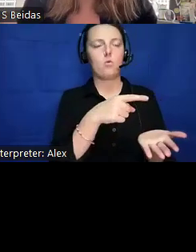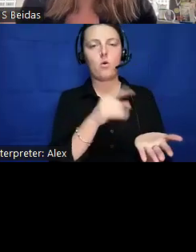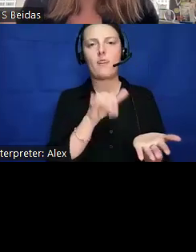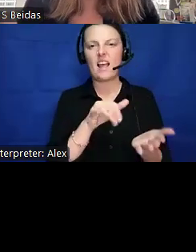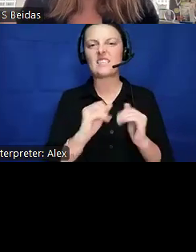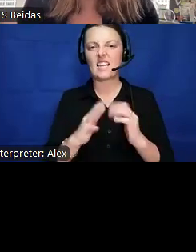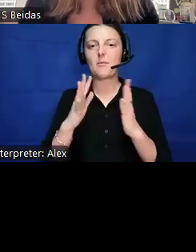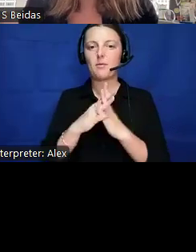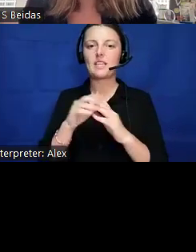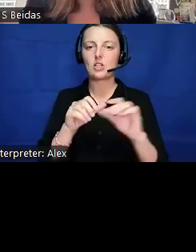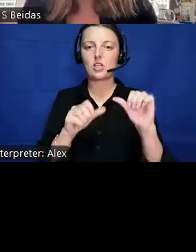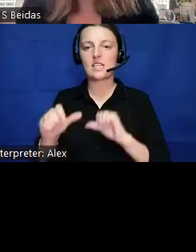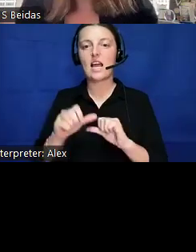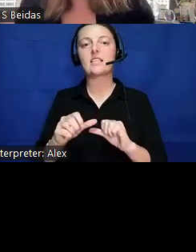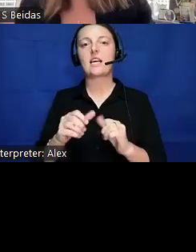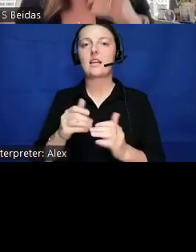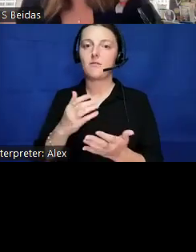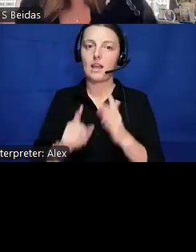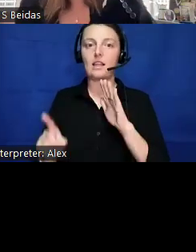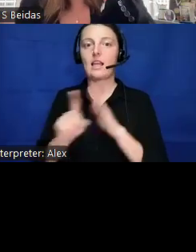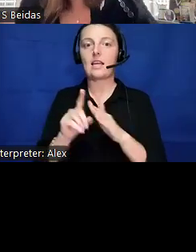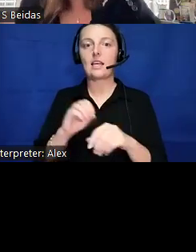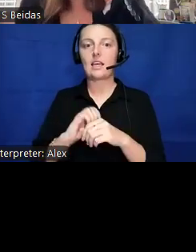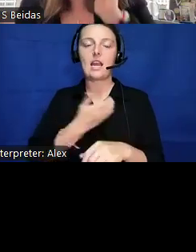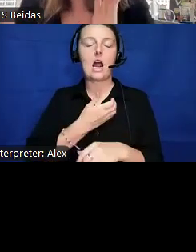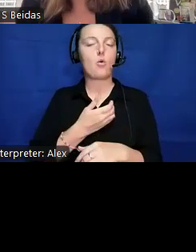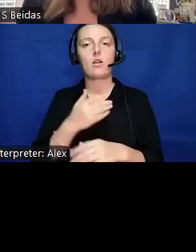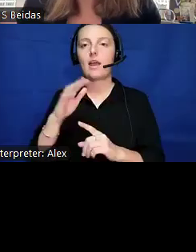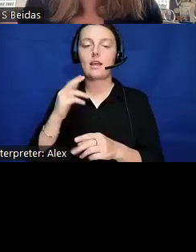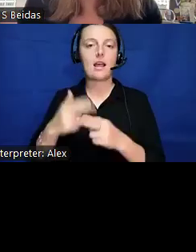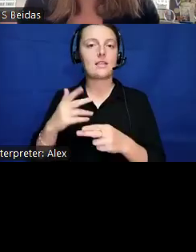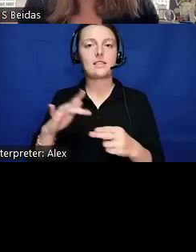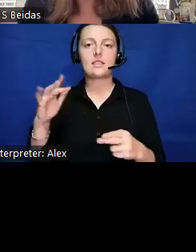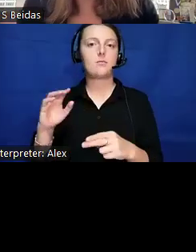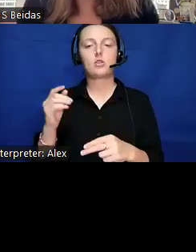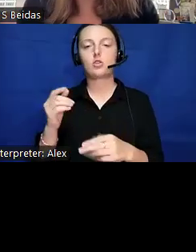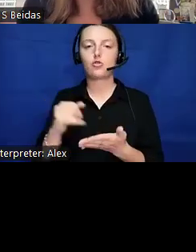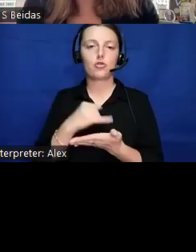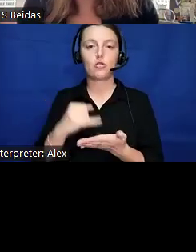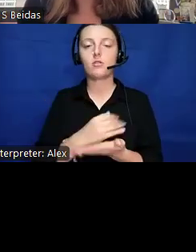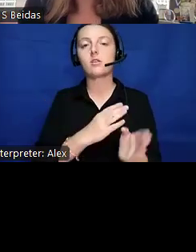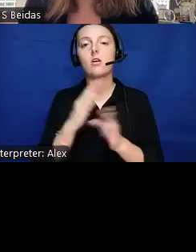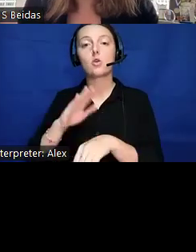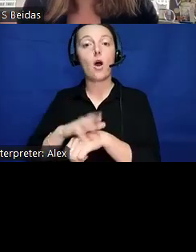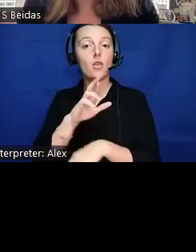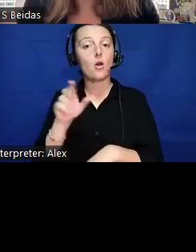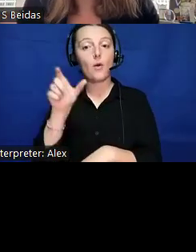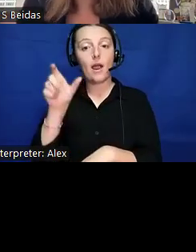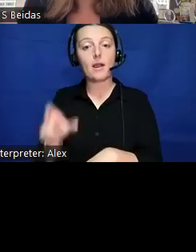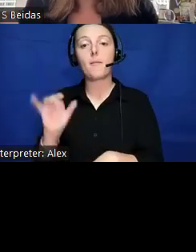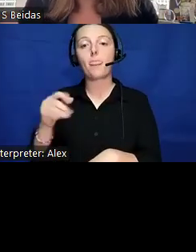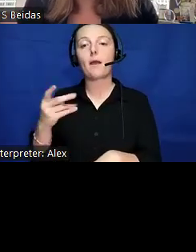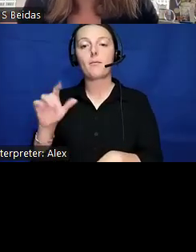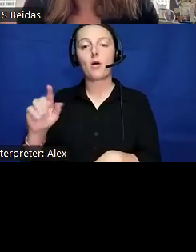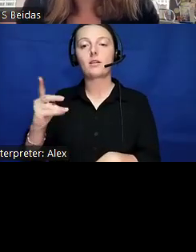in our, some of our most esteemed journals. I also really like the paper on the right by Paul Thiel and colleagues, which was done in 2020